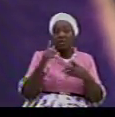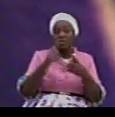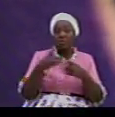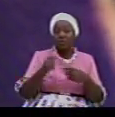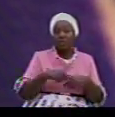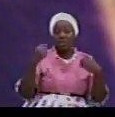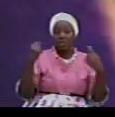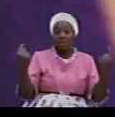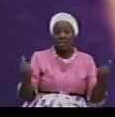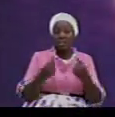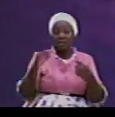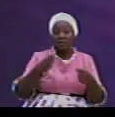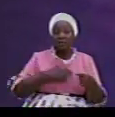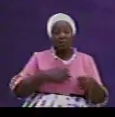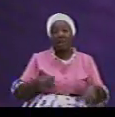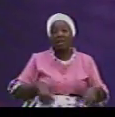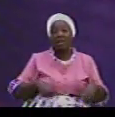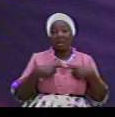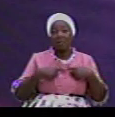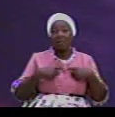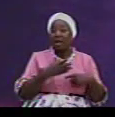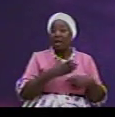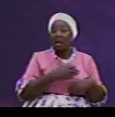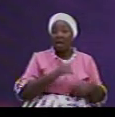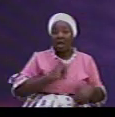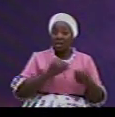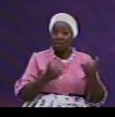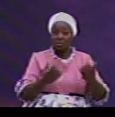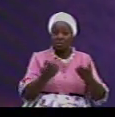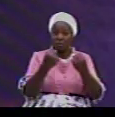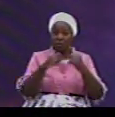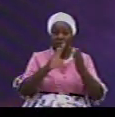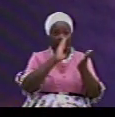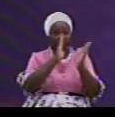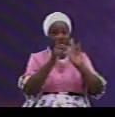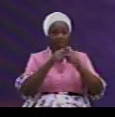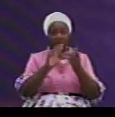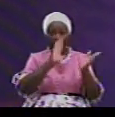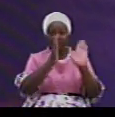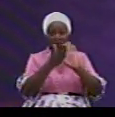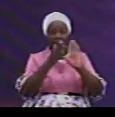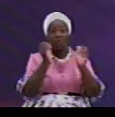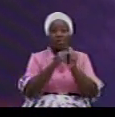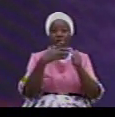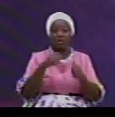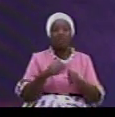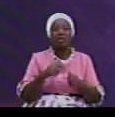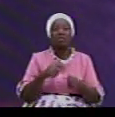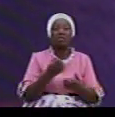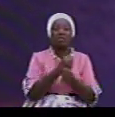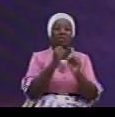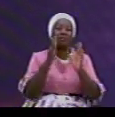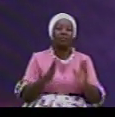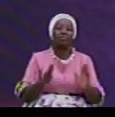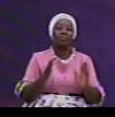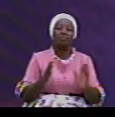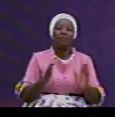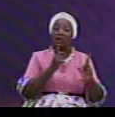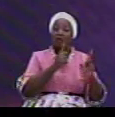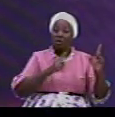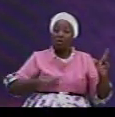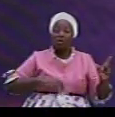sins of my life. I now come face to face with the Savior. Lord, I